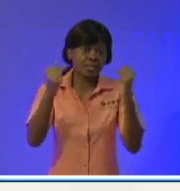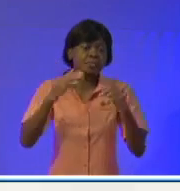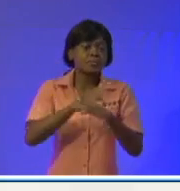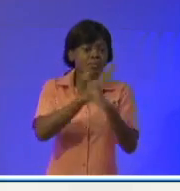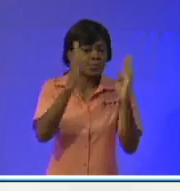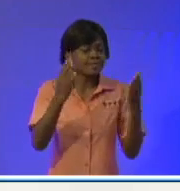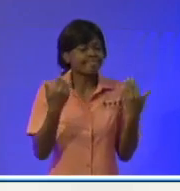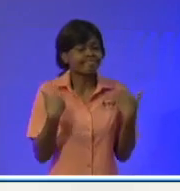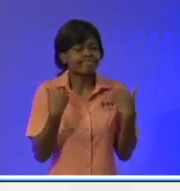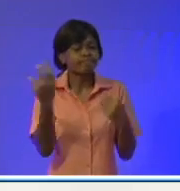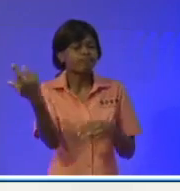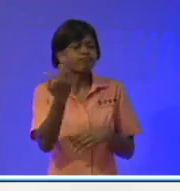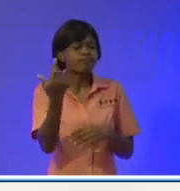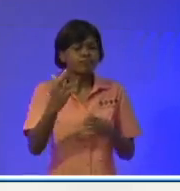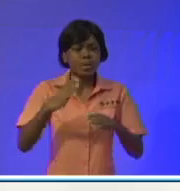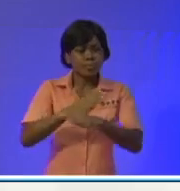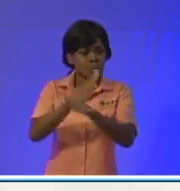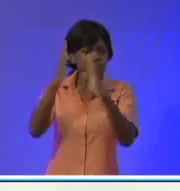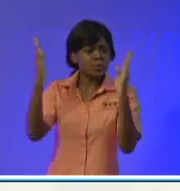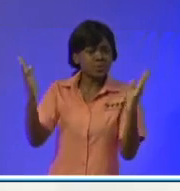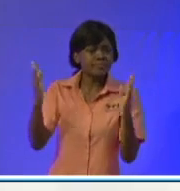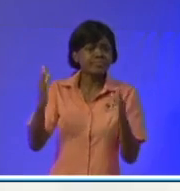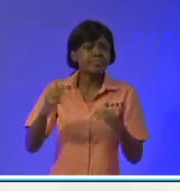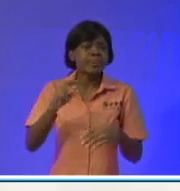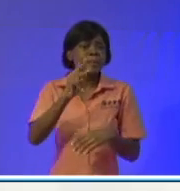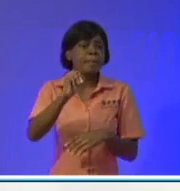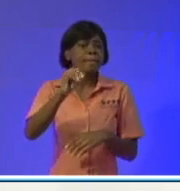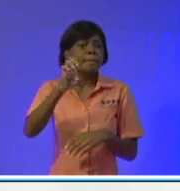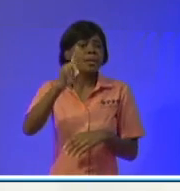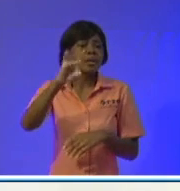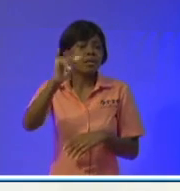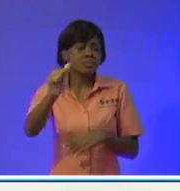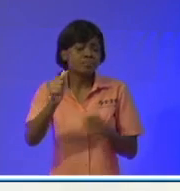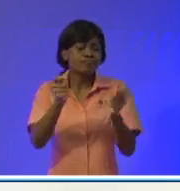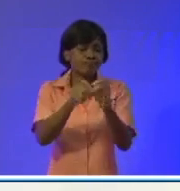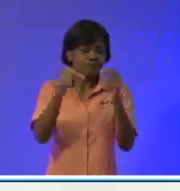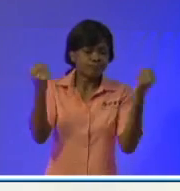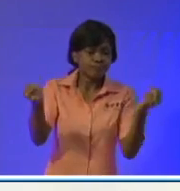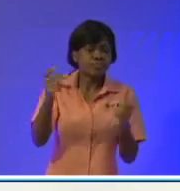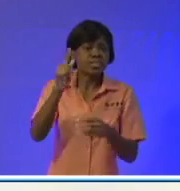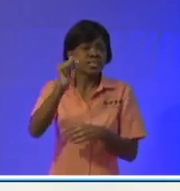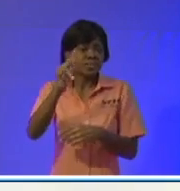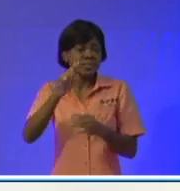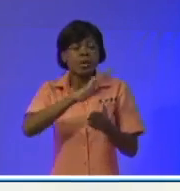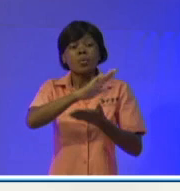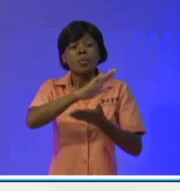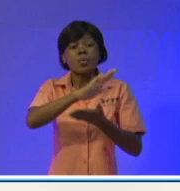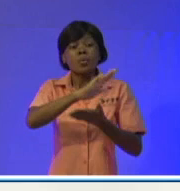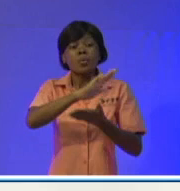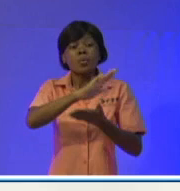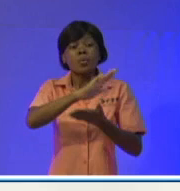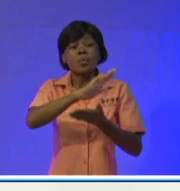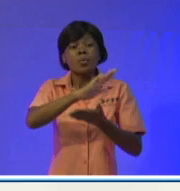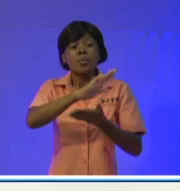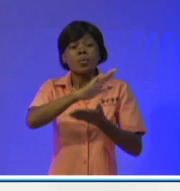to members of the media, members of the viewing and listening public. I'm not sure if we have the slides up and available,